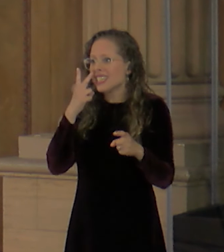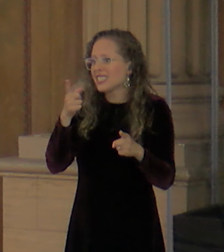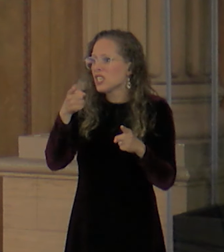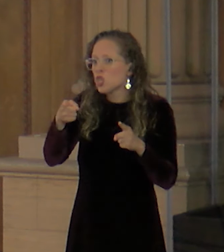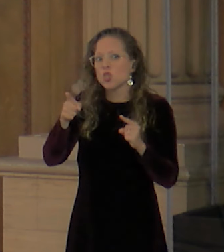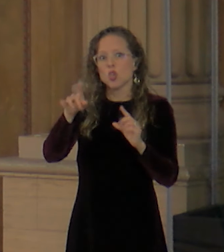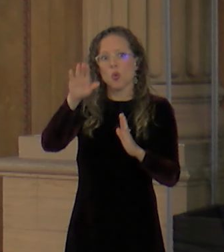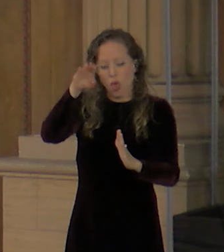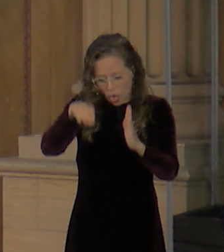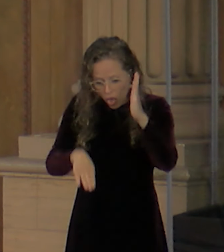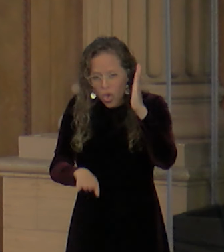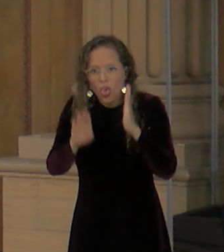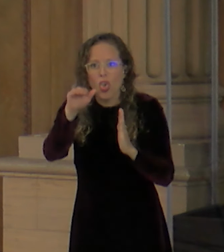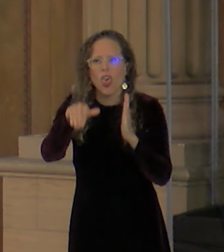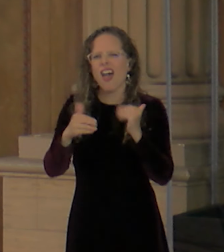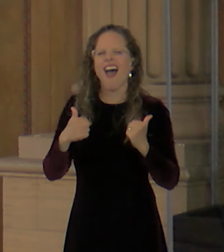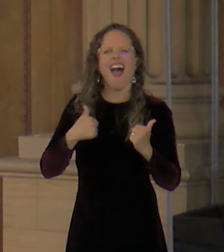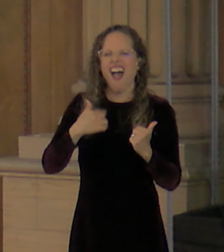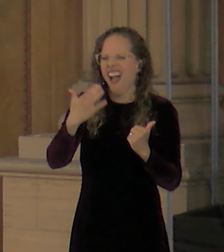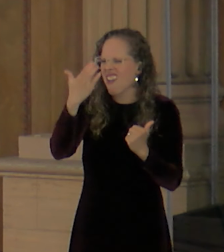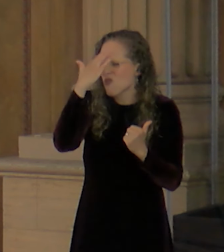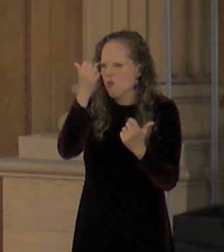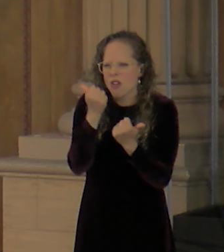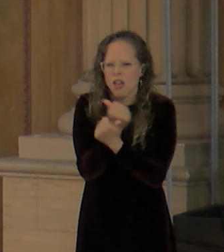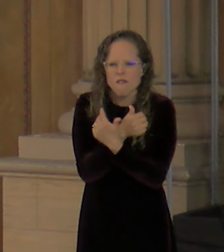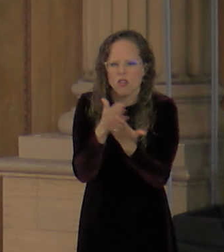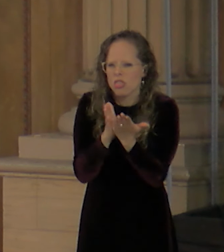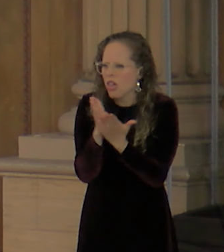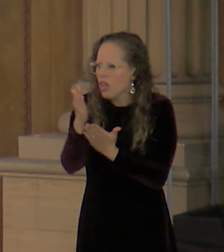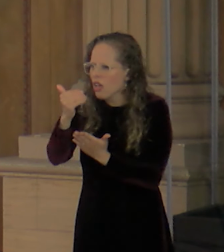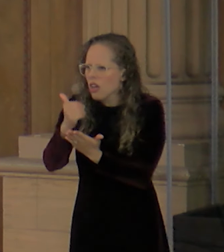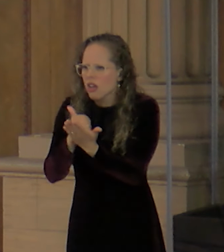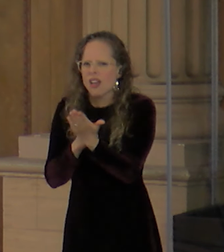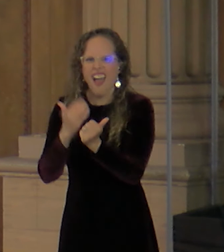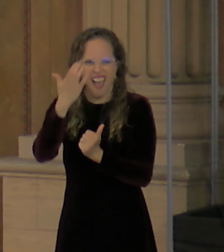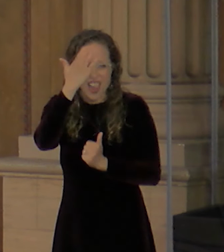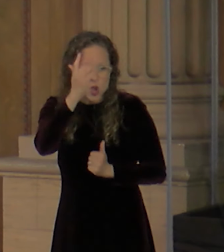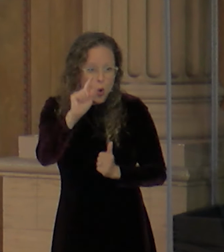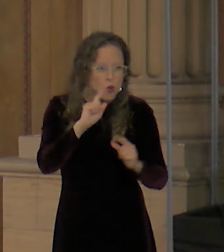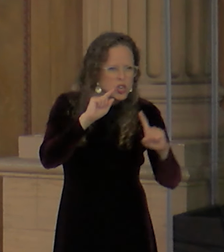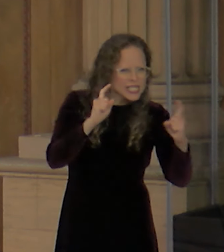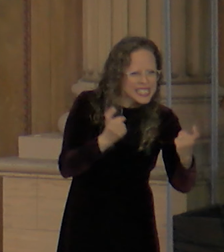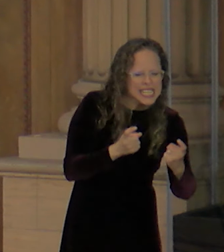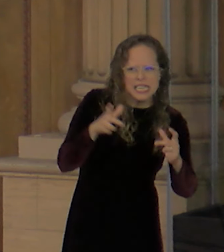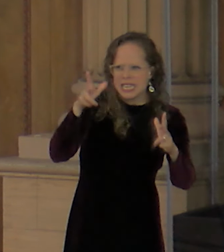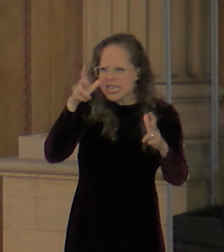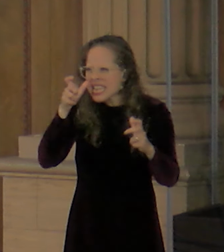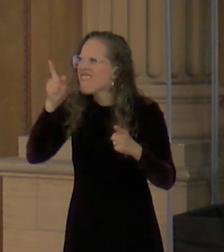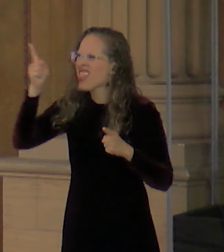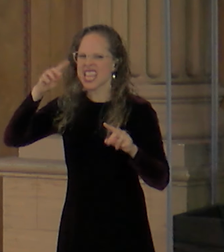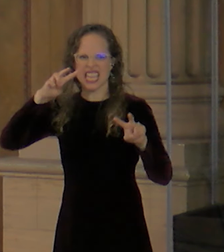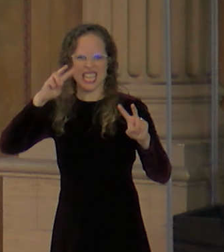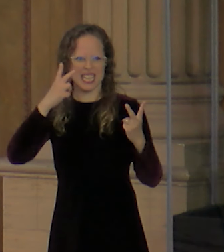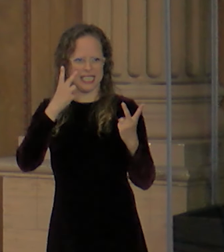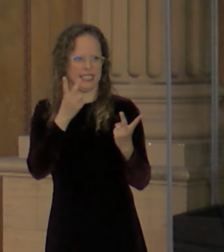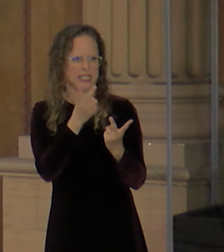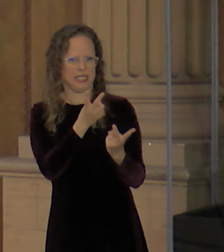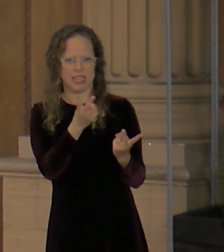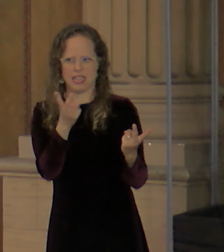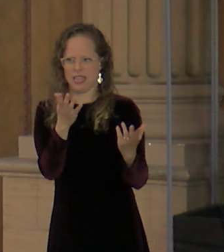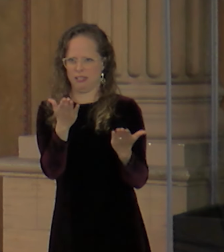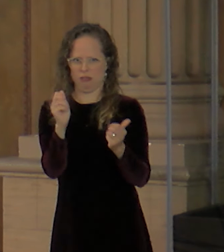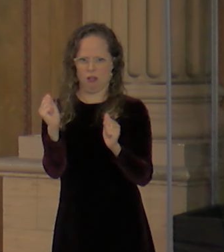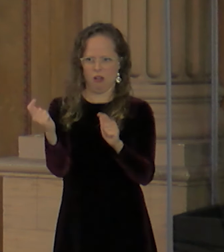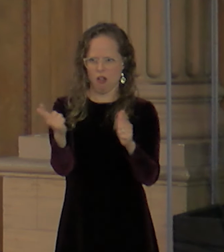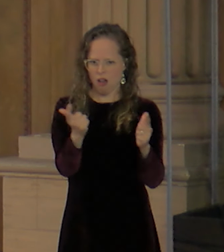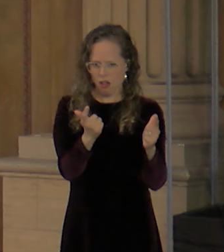who's good. I know who's bad. I know where there's evil out there. I know where there's sin that needs to be punished. And not only do I know those